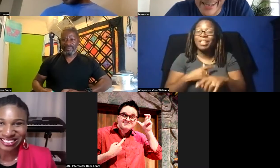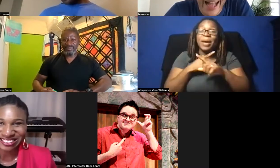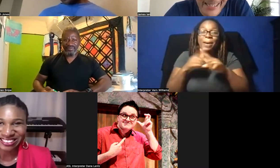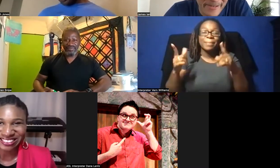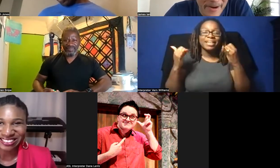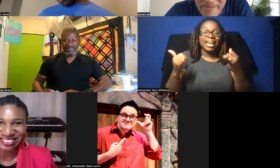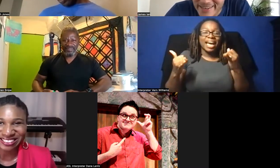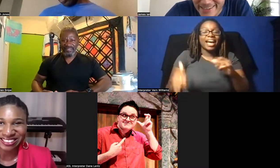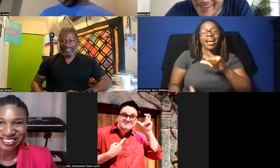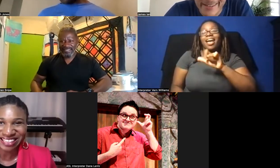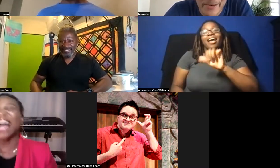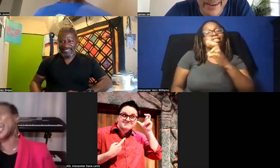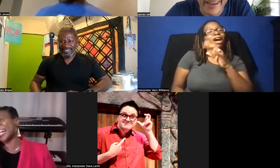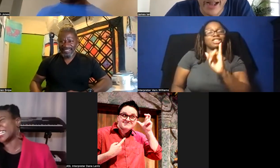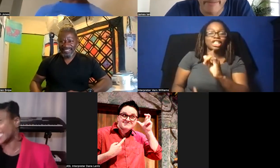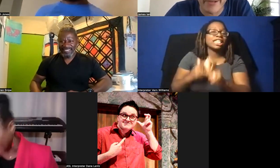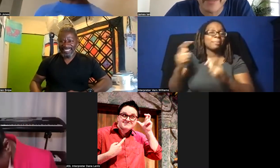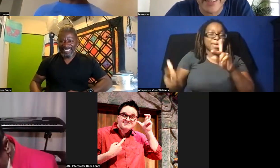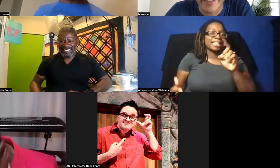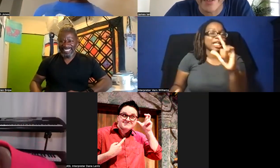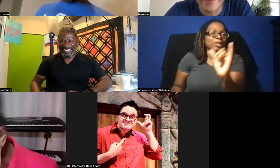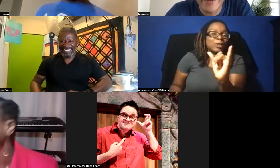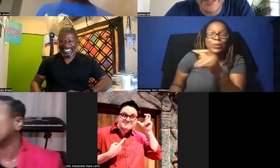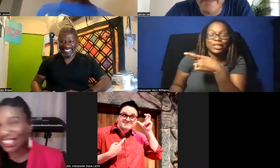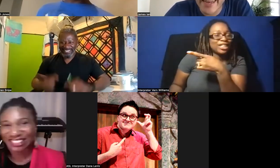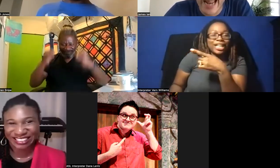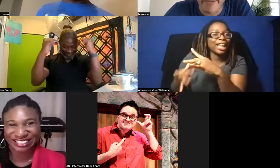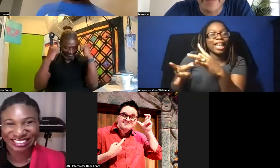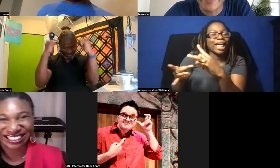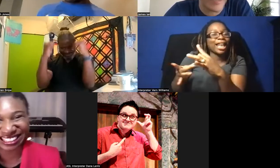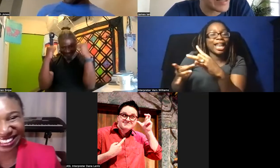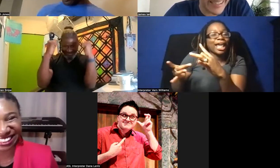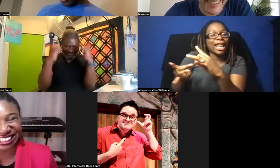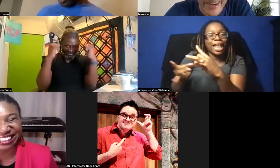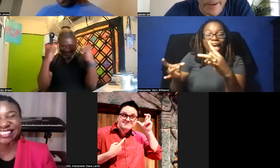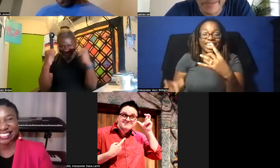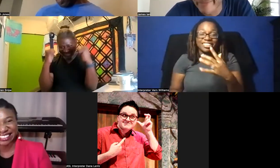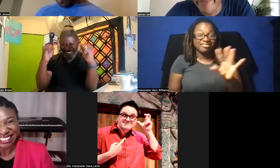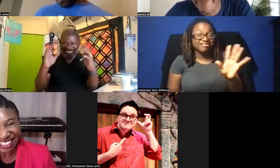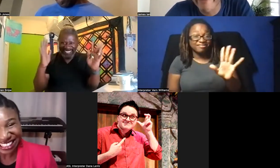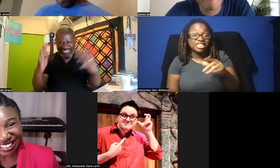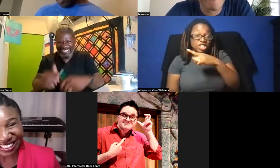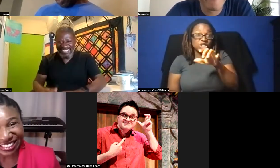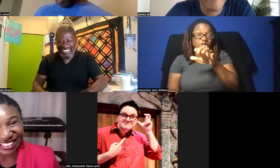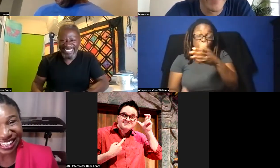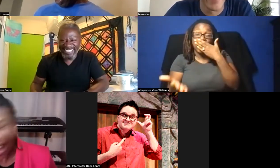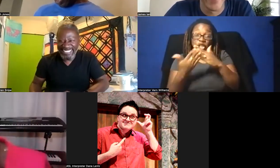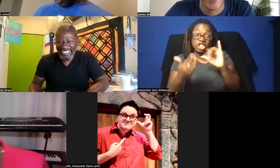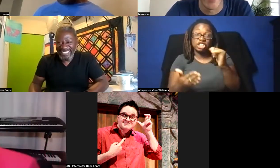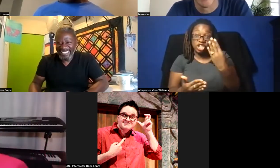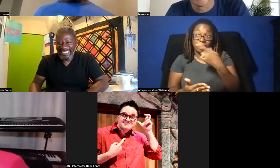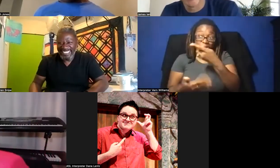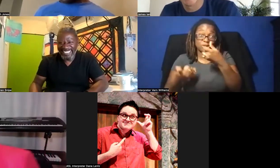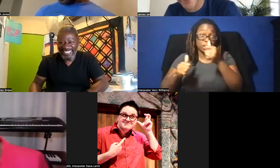want to say Lachi's a very big deal. Right? Like, she's doing a really good job. Yeah, she's playing humble right now,